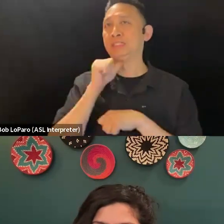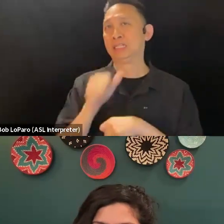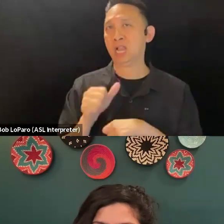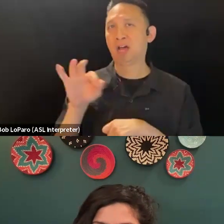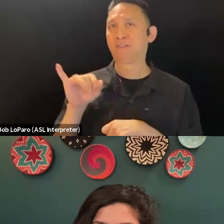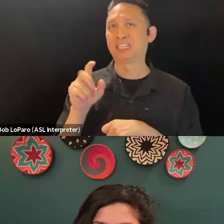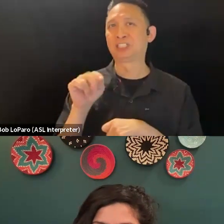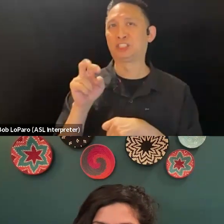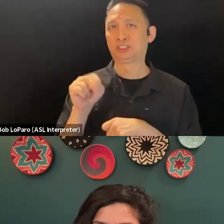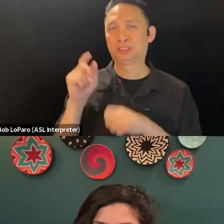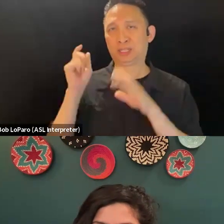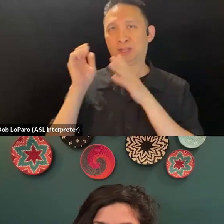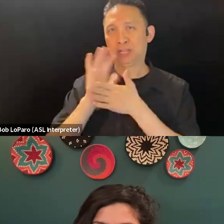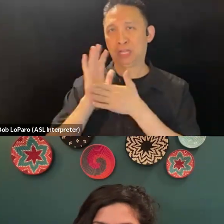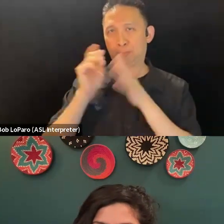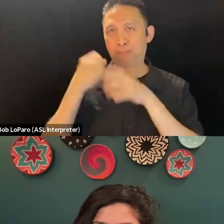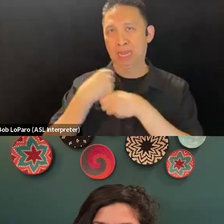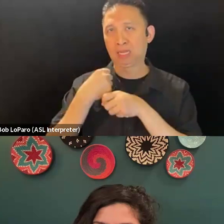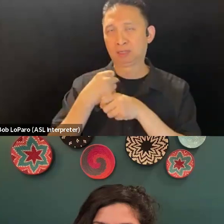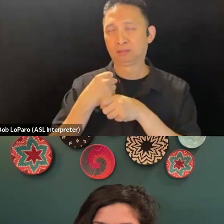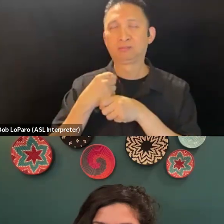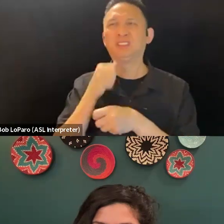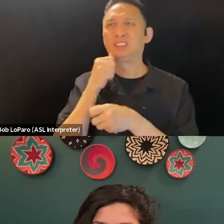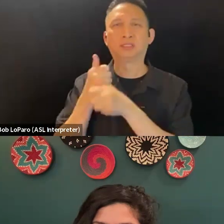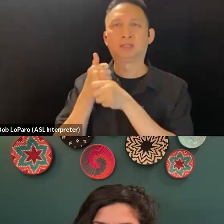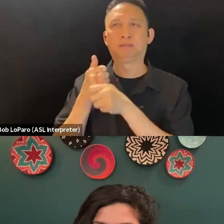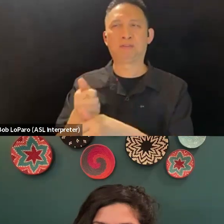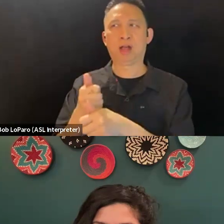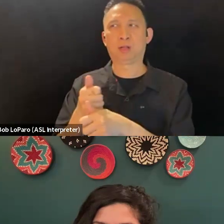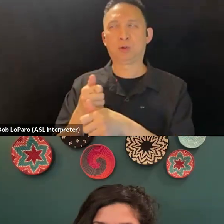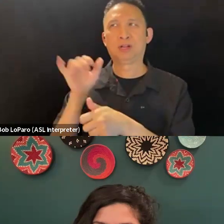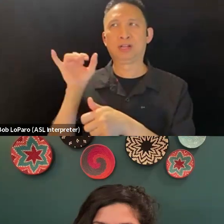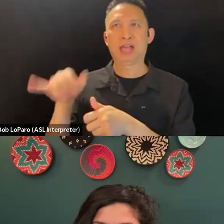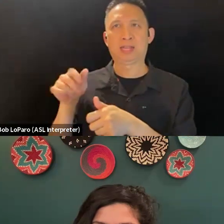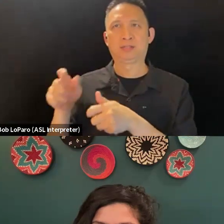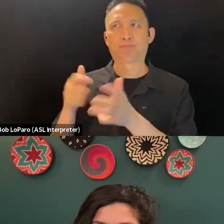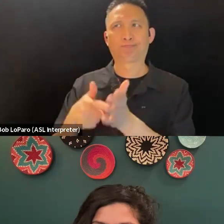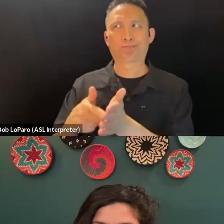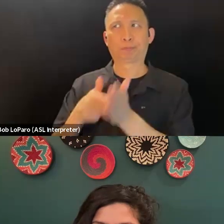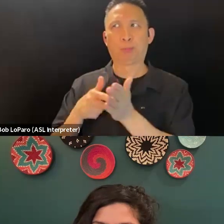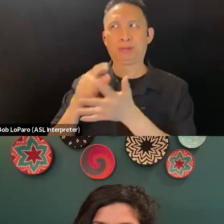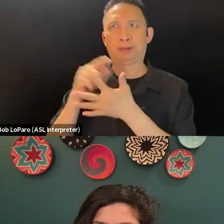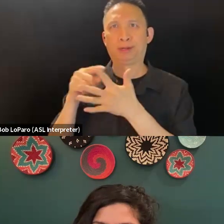Thank you for having us here today, Arya. I'll just quickly introduce myself